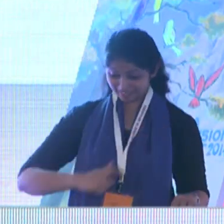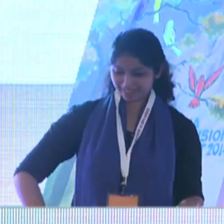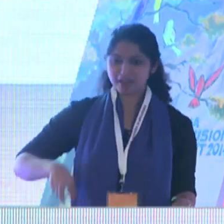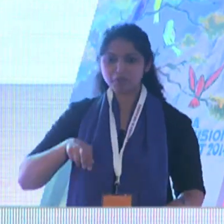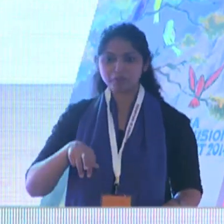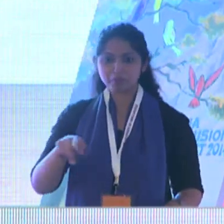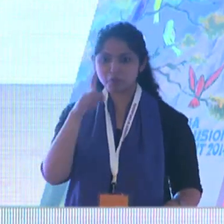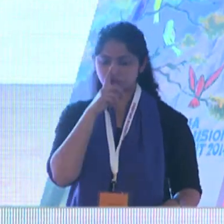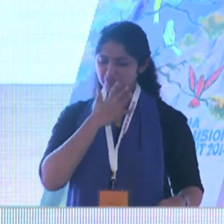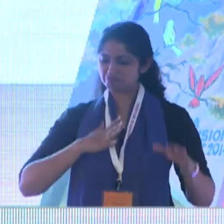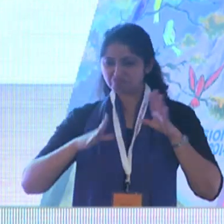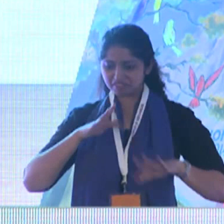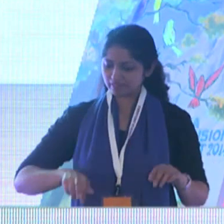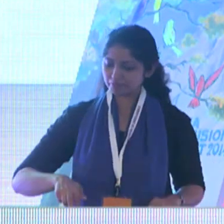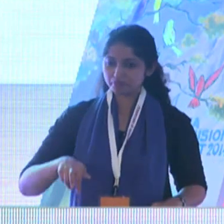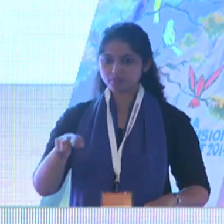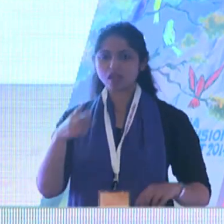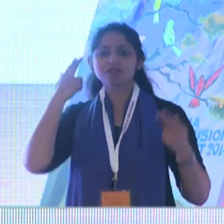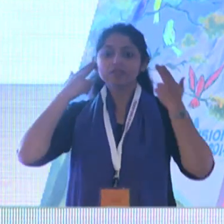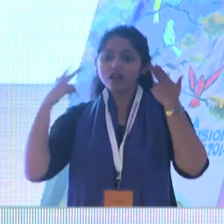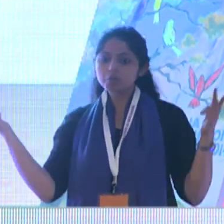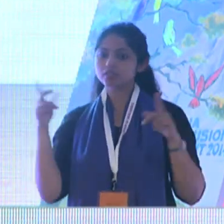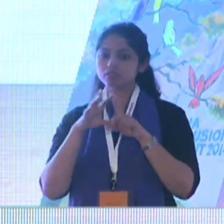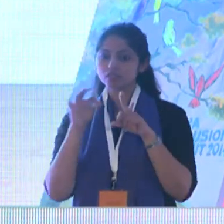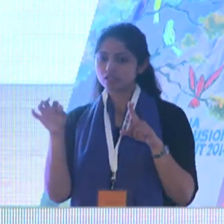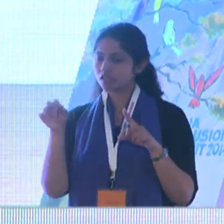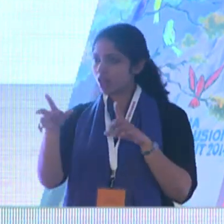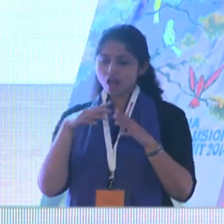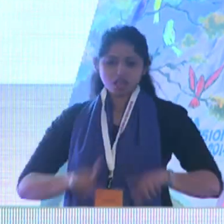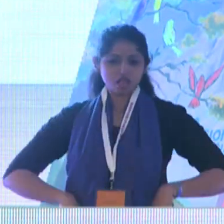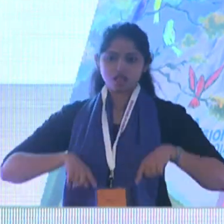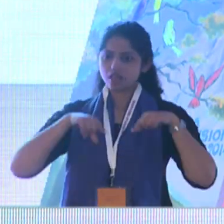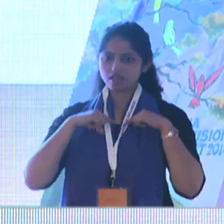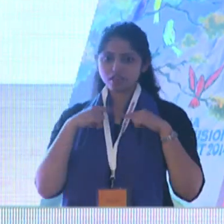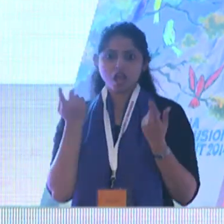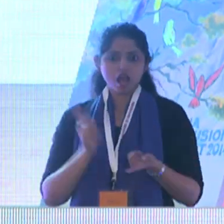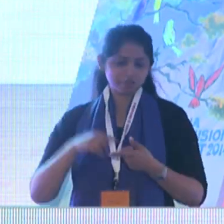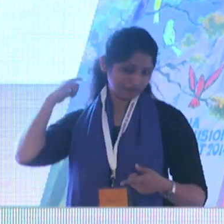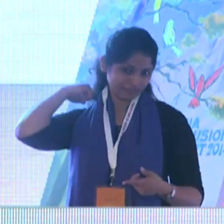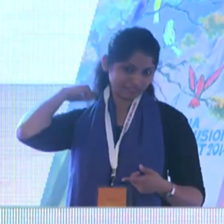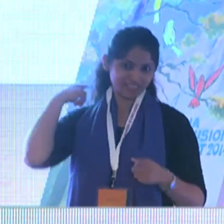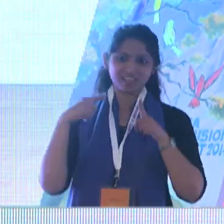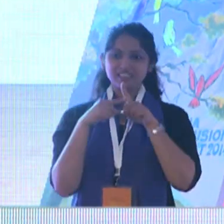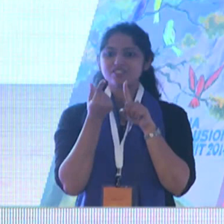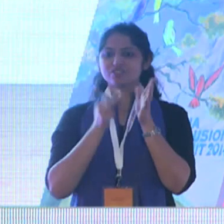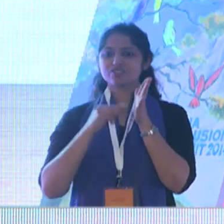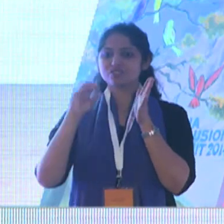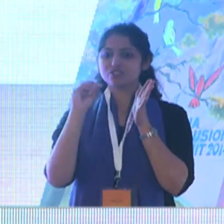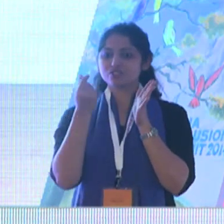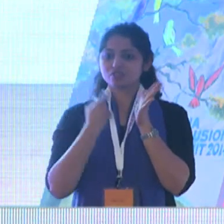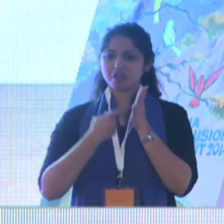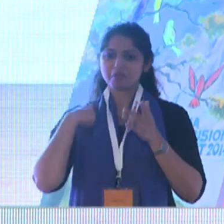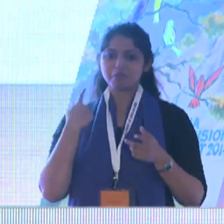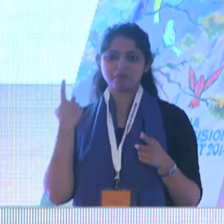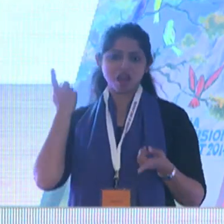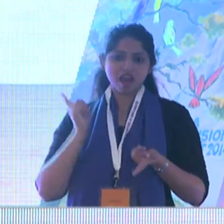real woman of substance. And what she's gone on to do after a spinal tumor made walking